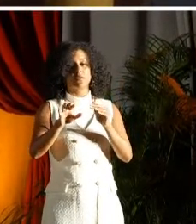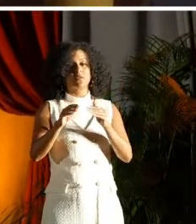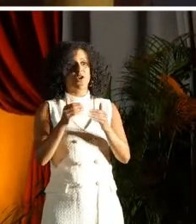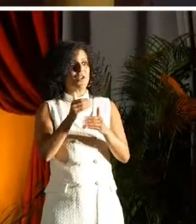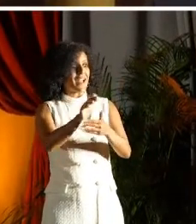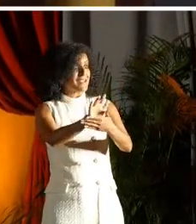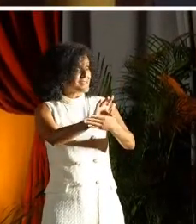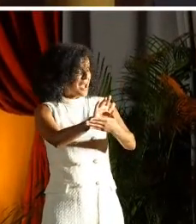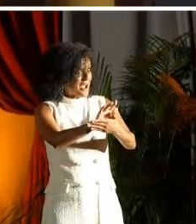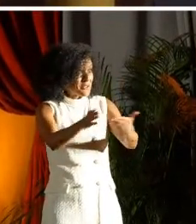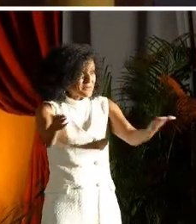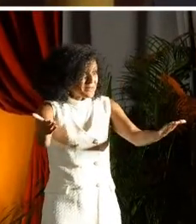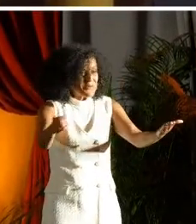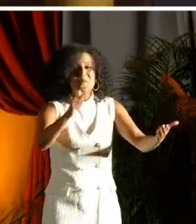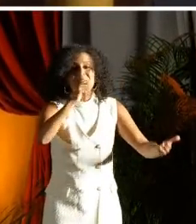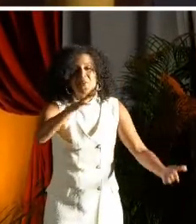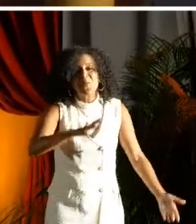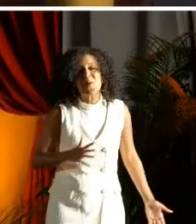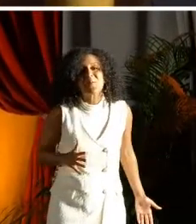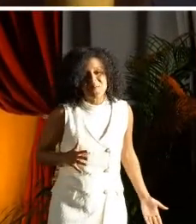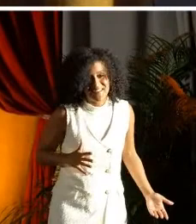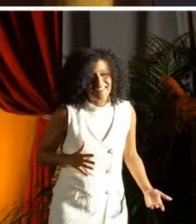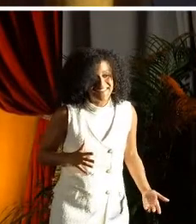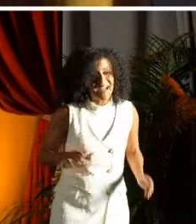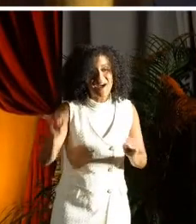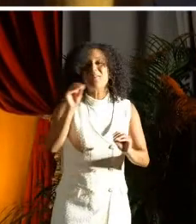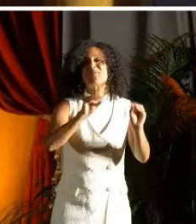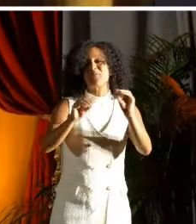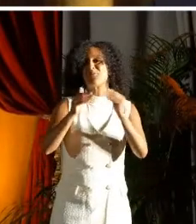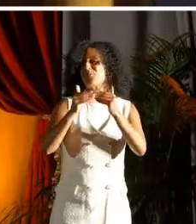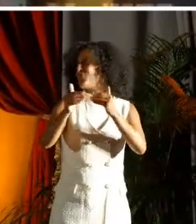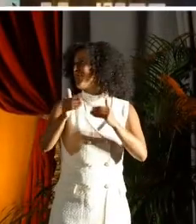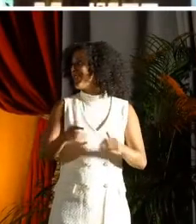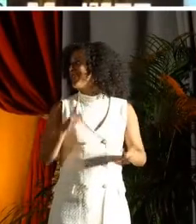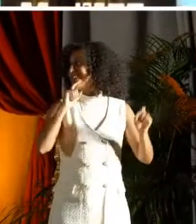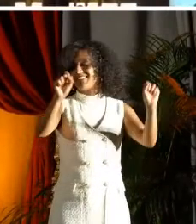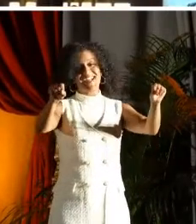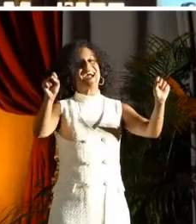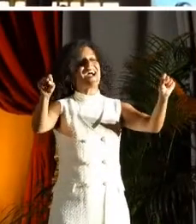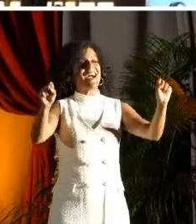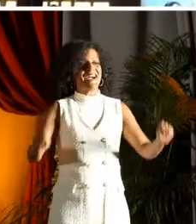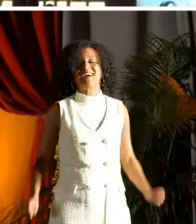documentary, it will be the women of the movement. Yeah.